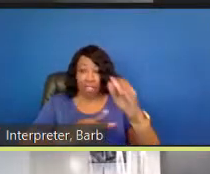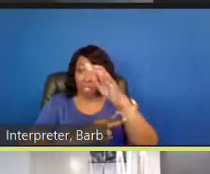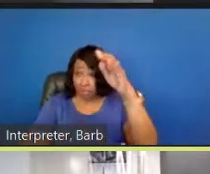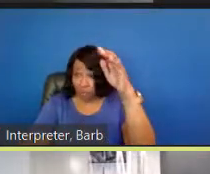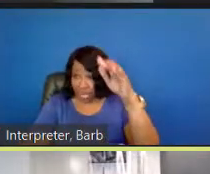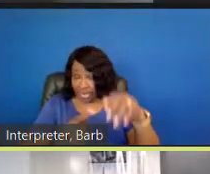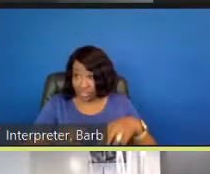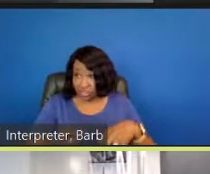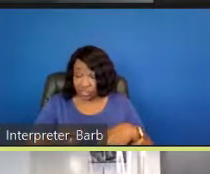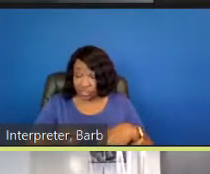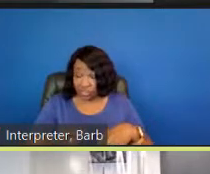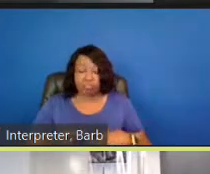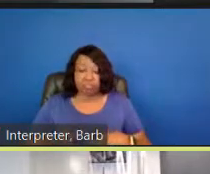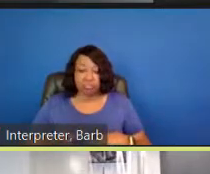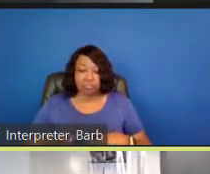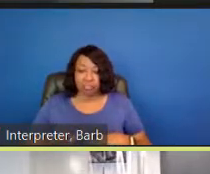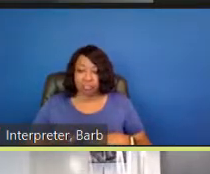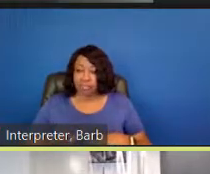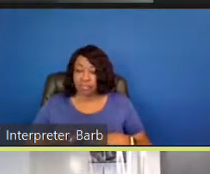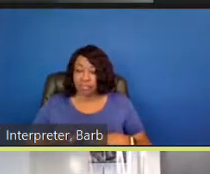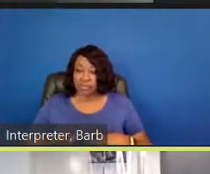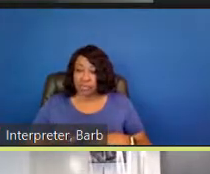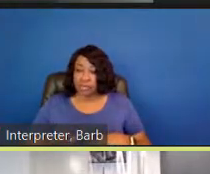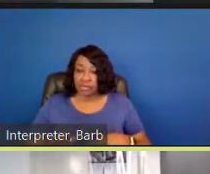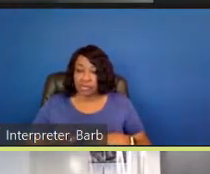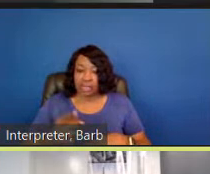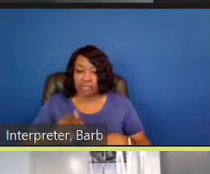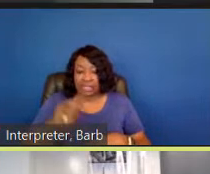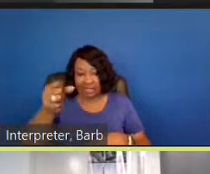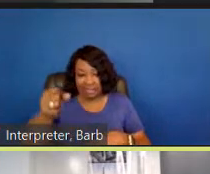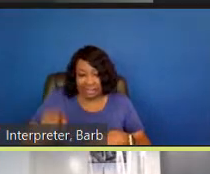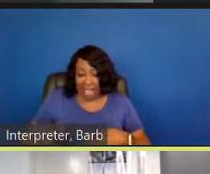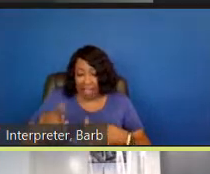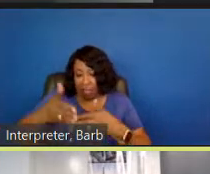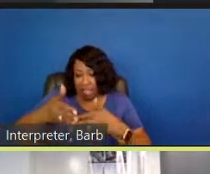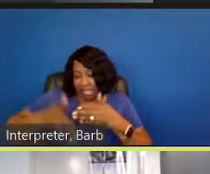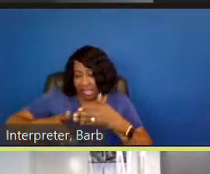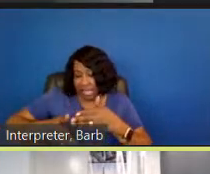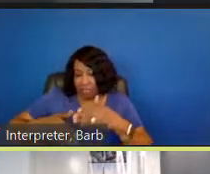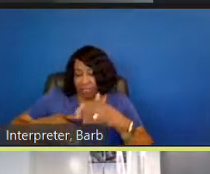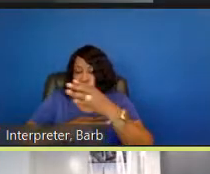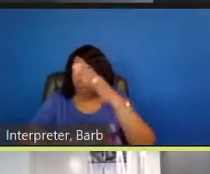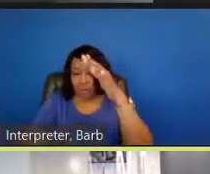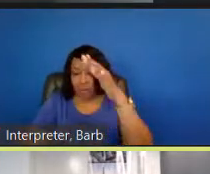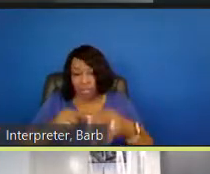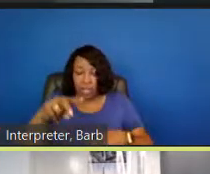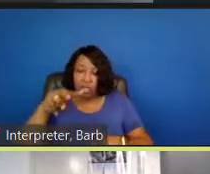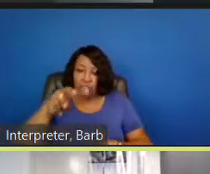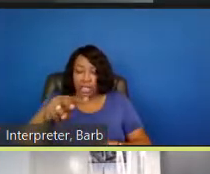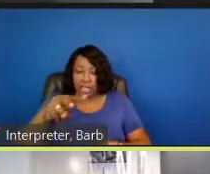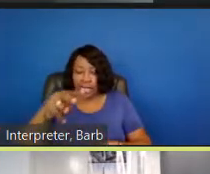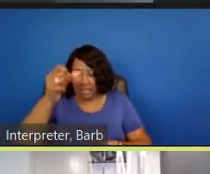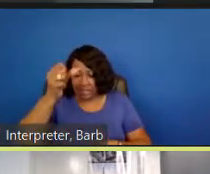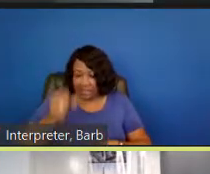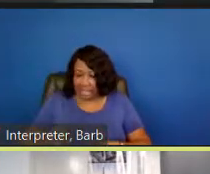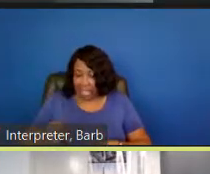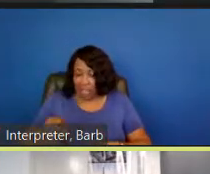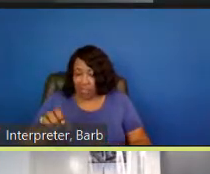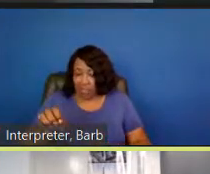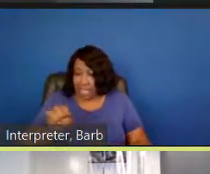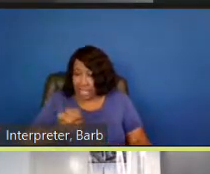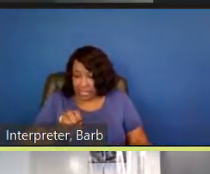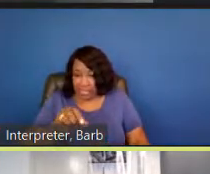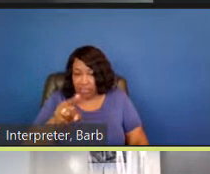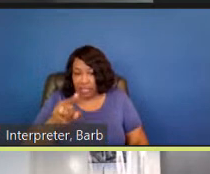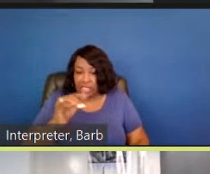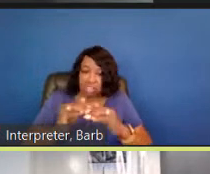is the south end of the bridge. looking southeast. This is